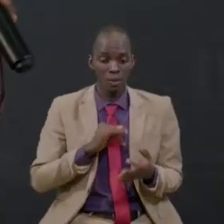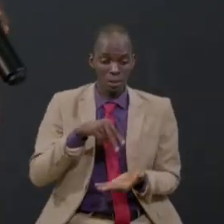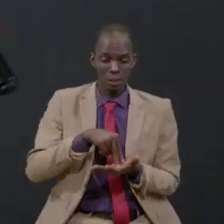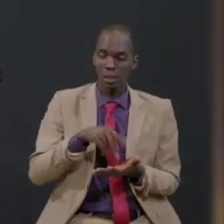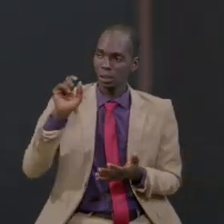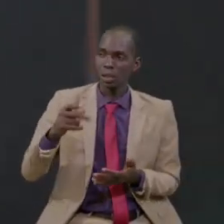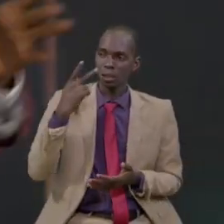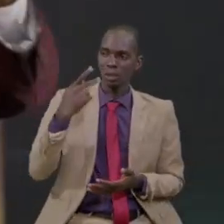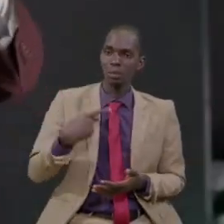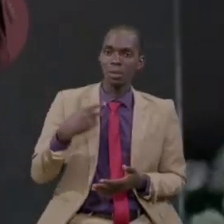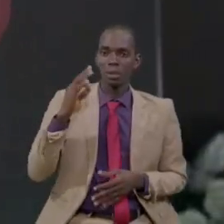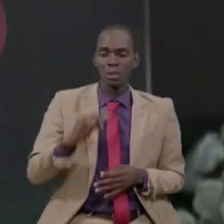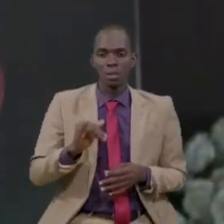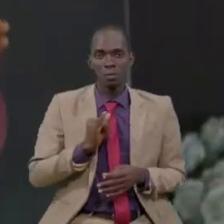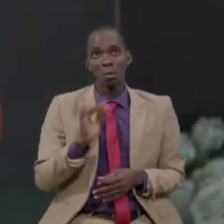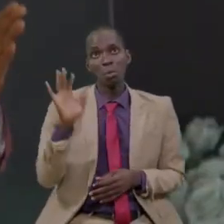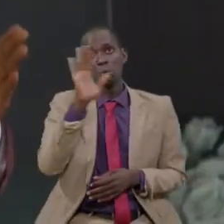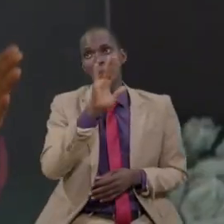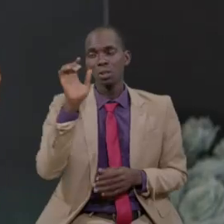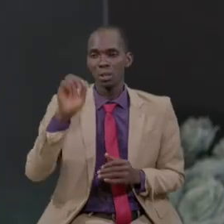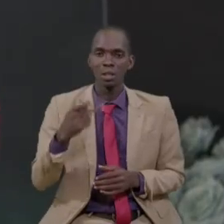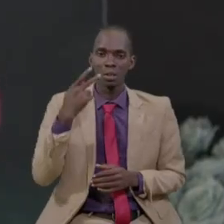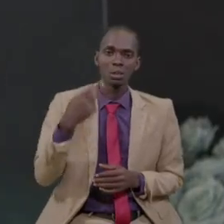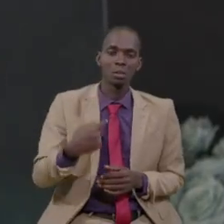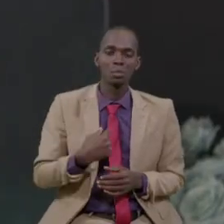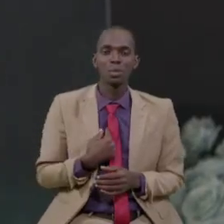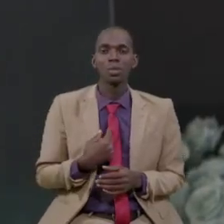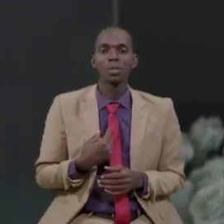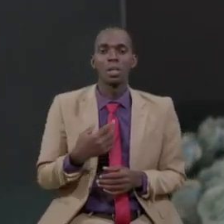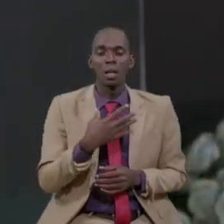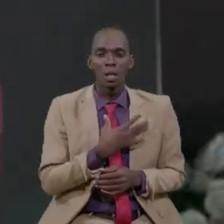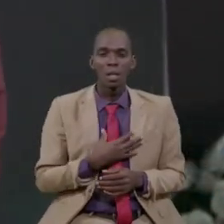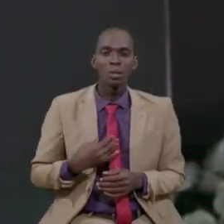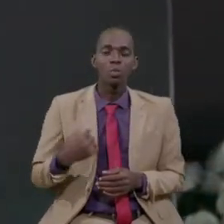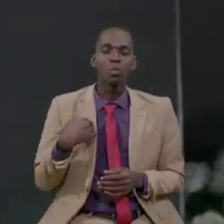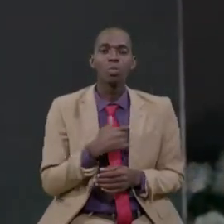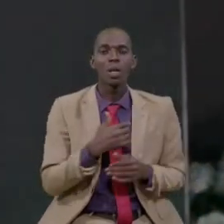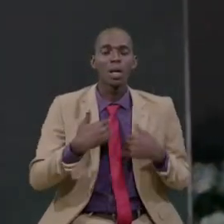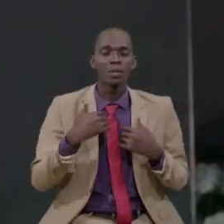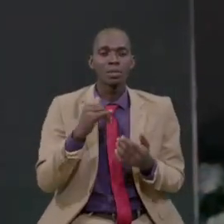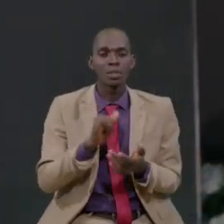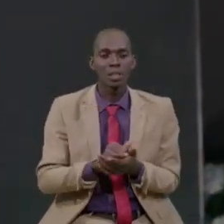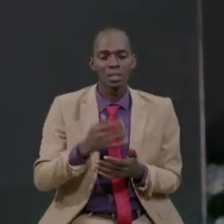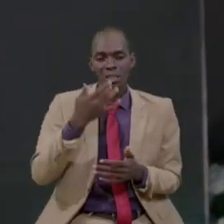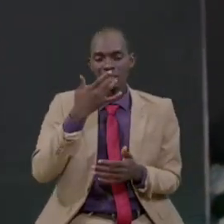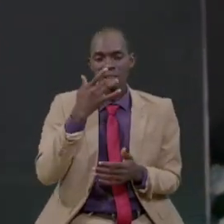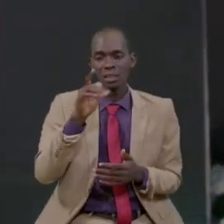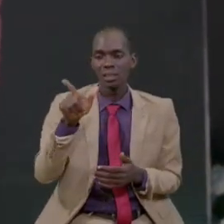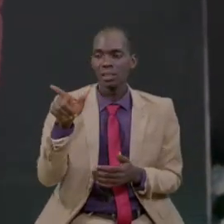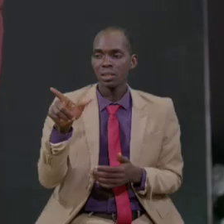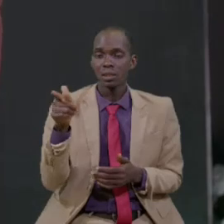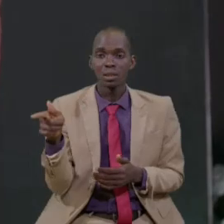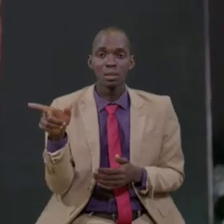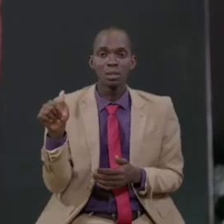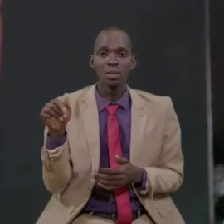can see. We have that glass so that the life of the pastor is not a